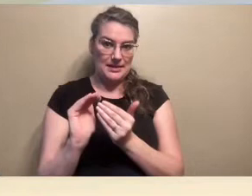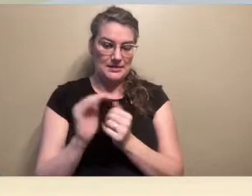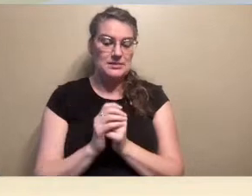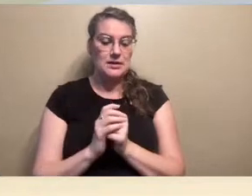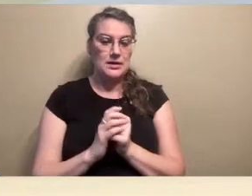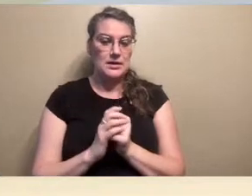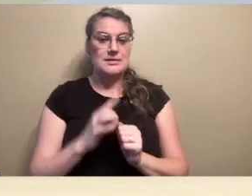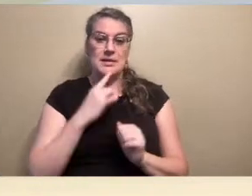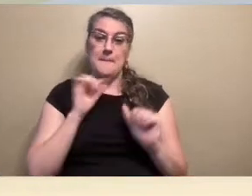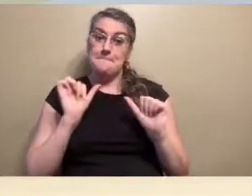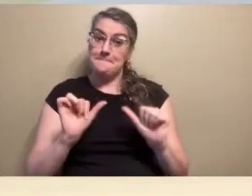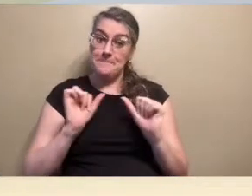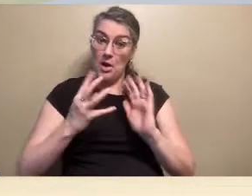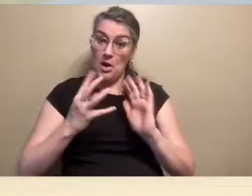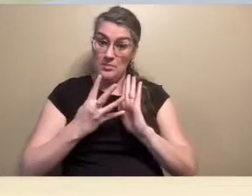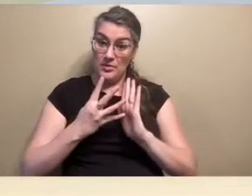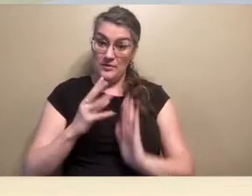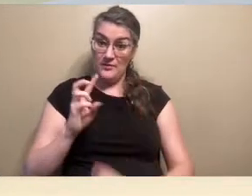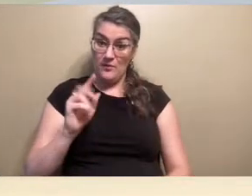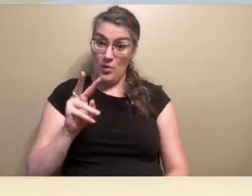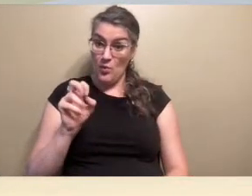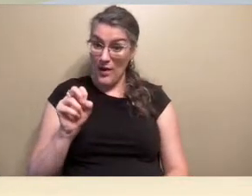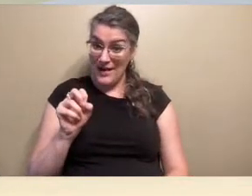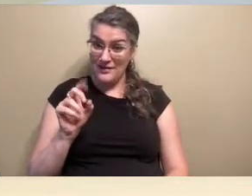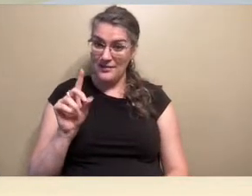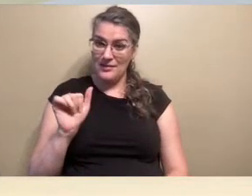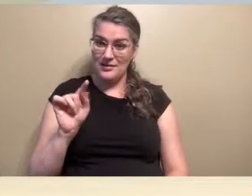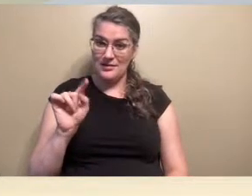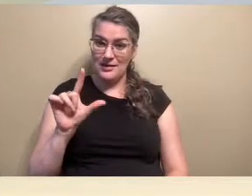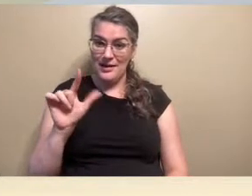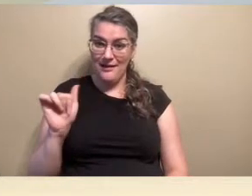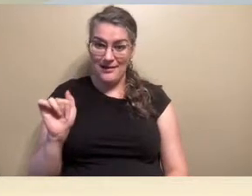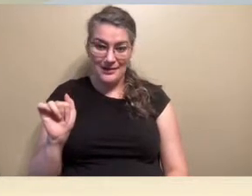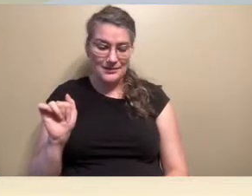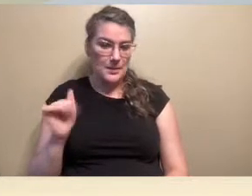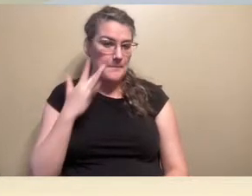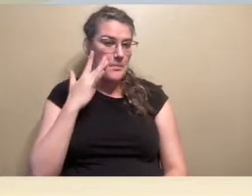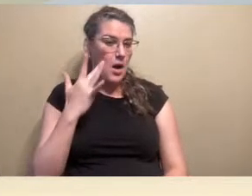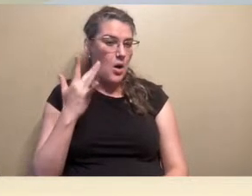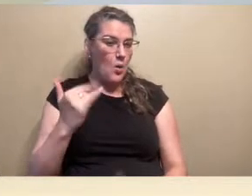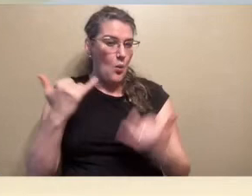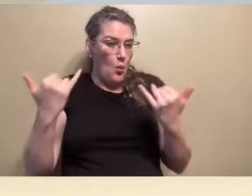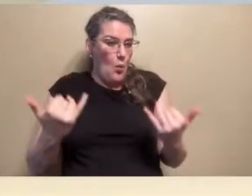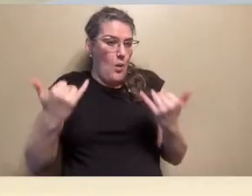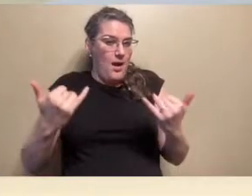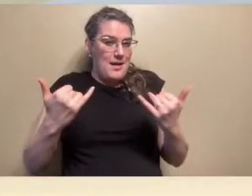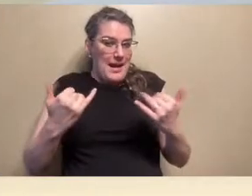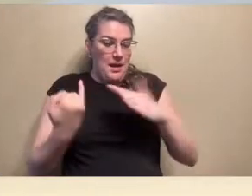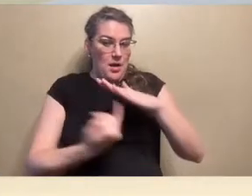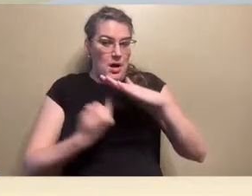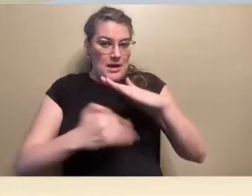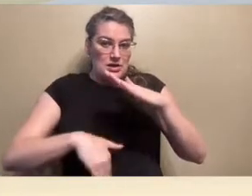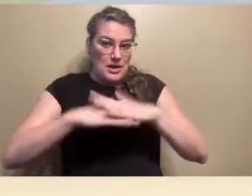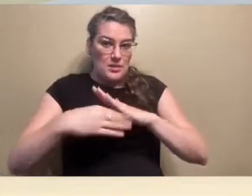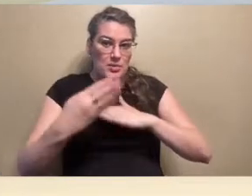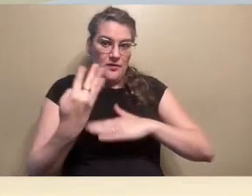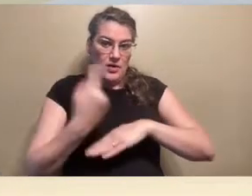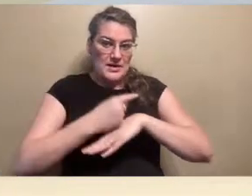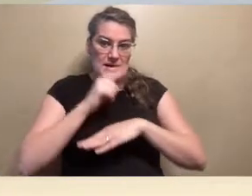threat of a fourth wave and the Delta variant. So I guess why is now the time to ease those isolation